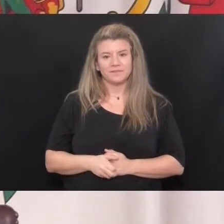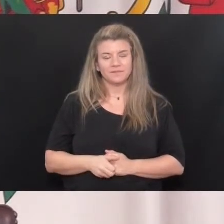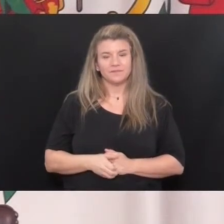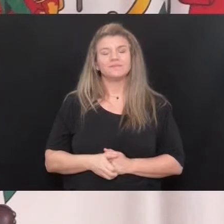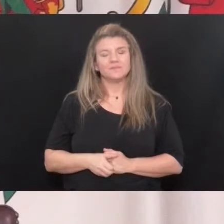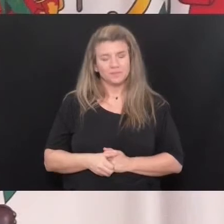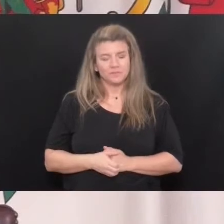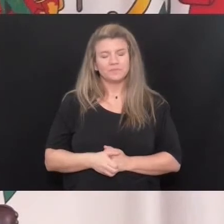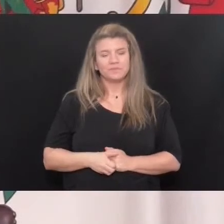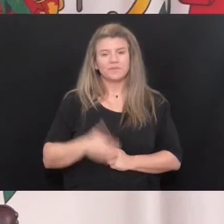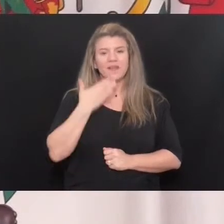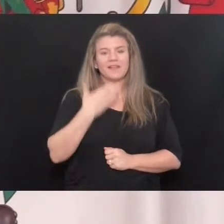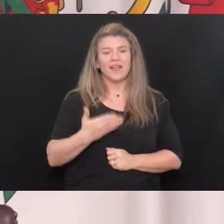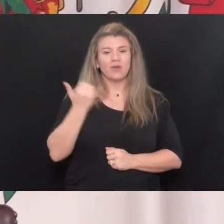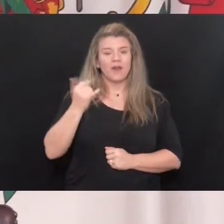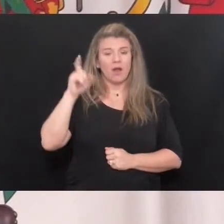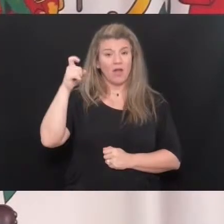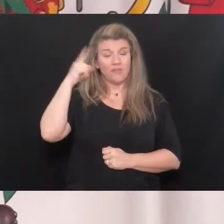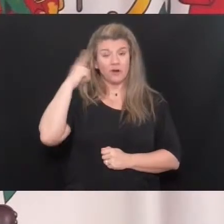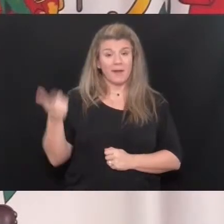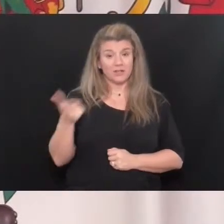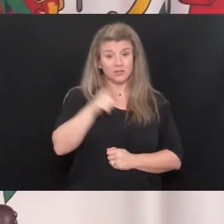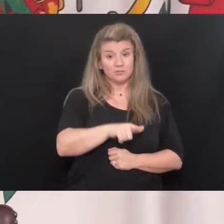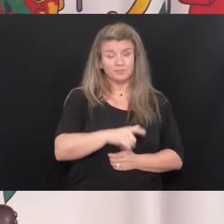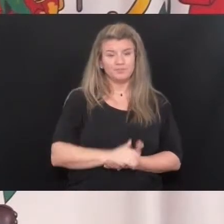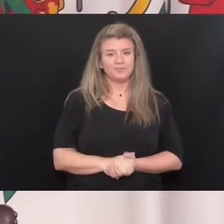All right, thank you, Paul. Governor, I'll turn it back to you.